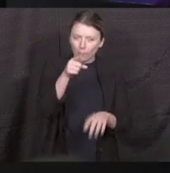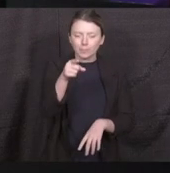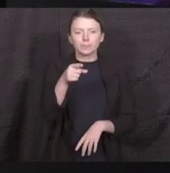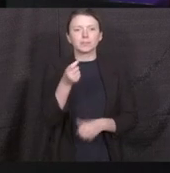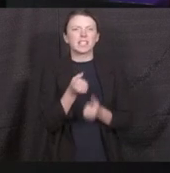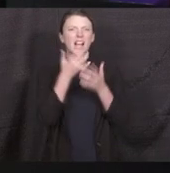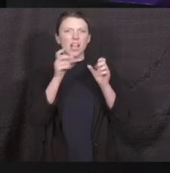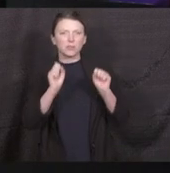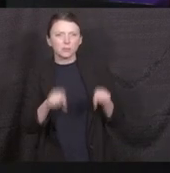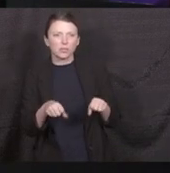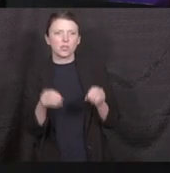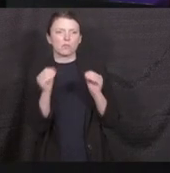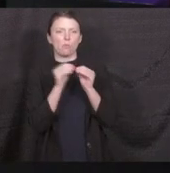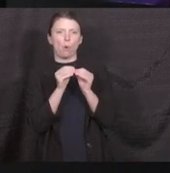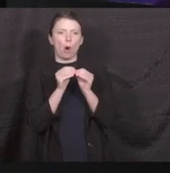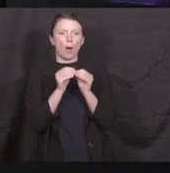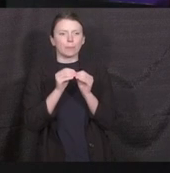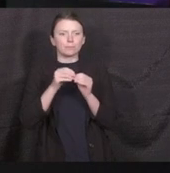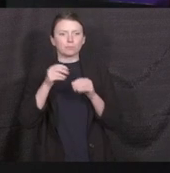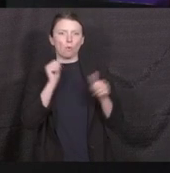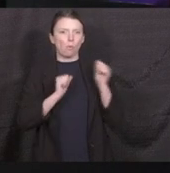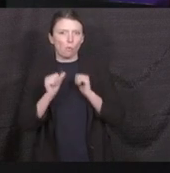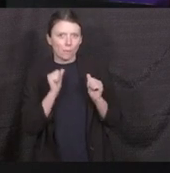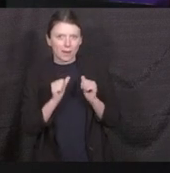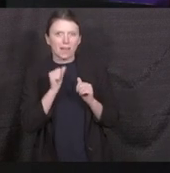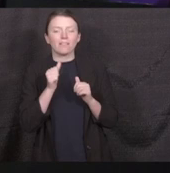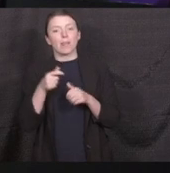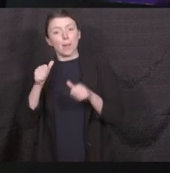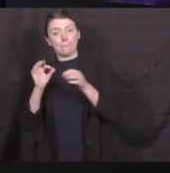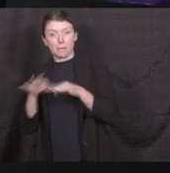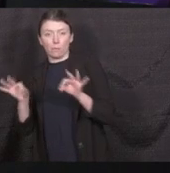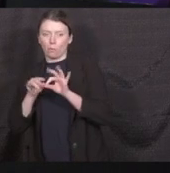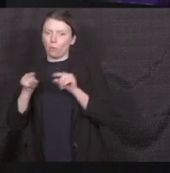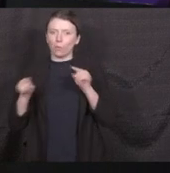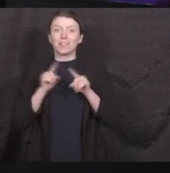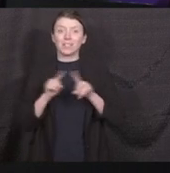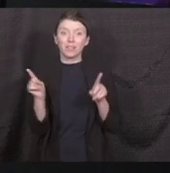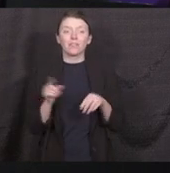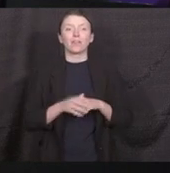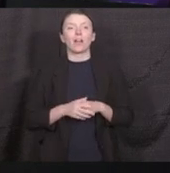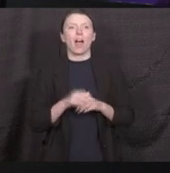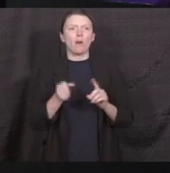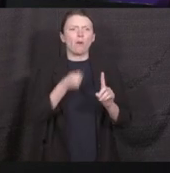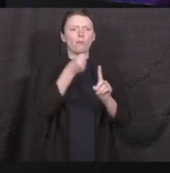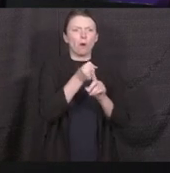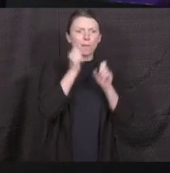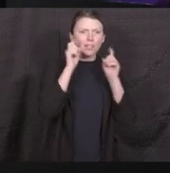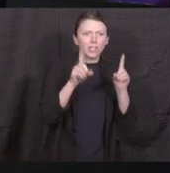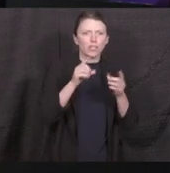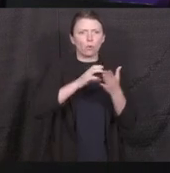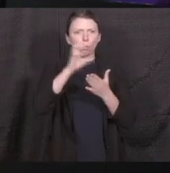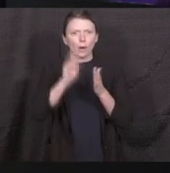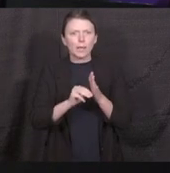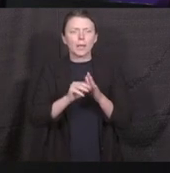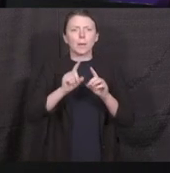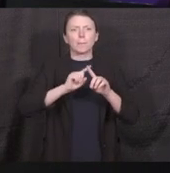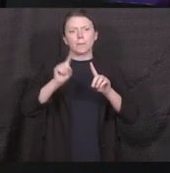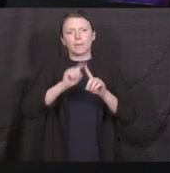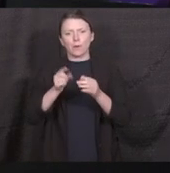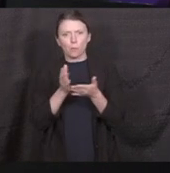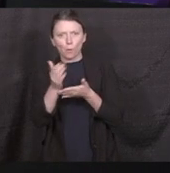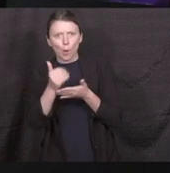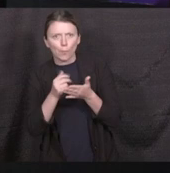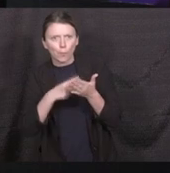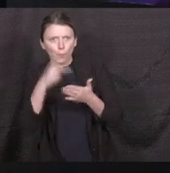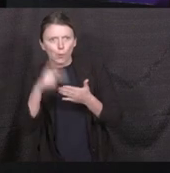can do to be really meaningful. So industry-informed education and curriculum in our classrooms, programs with wraparound